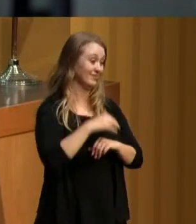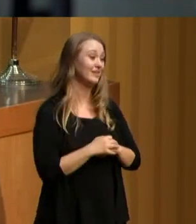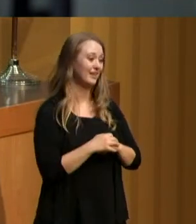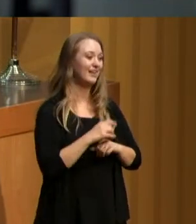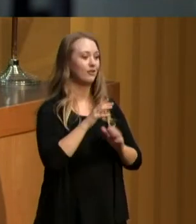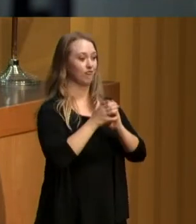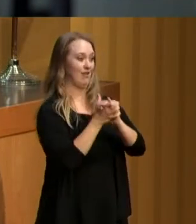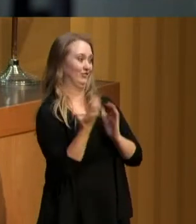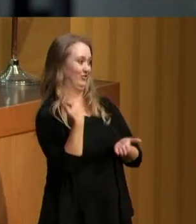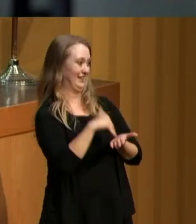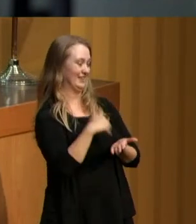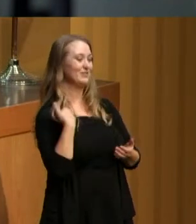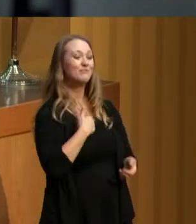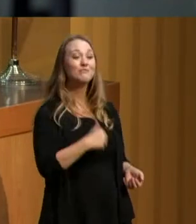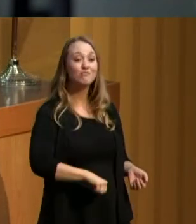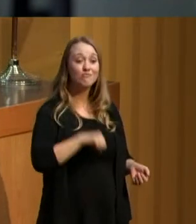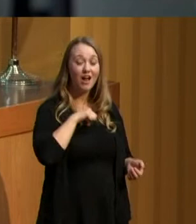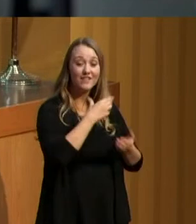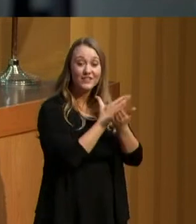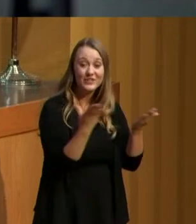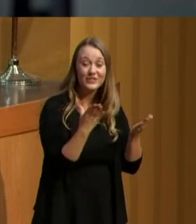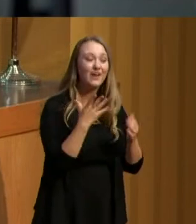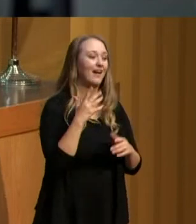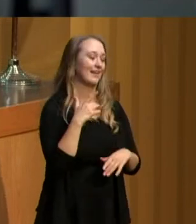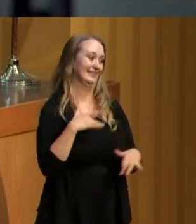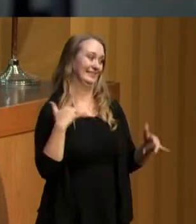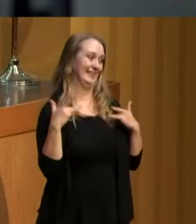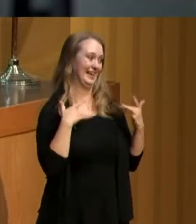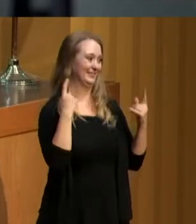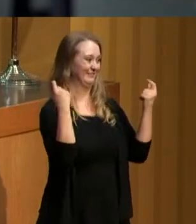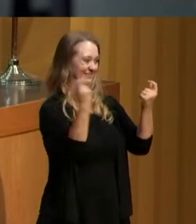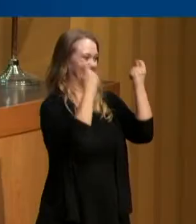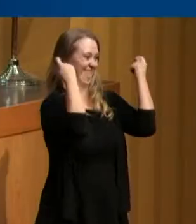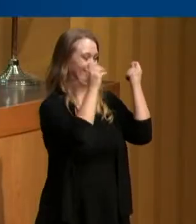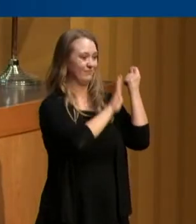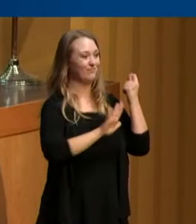are proud of you and are excited to celebrate all that you have accomplished.